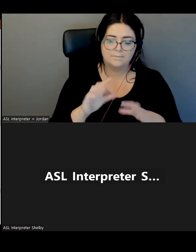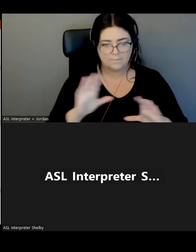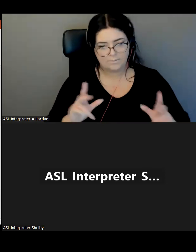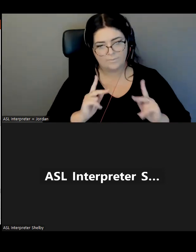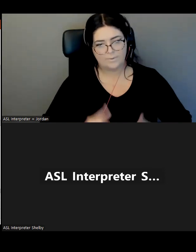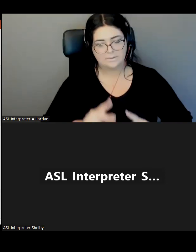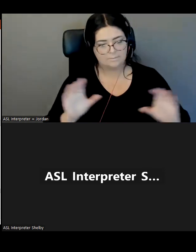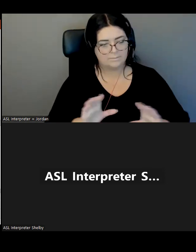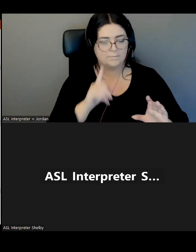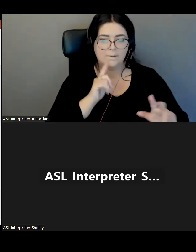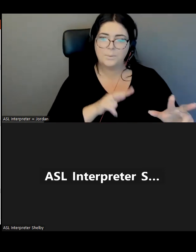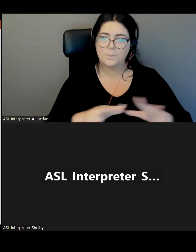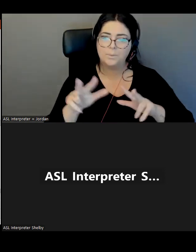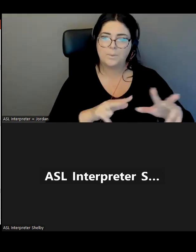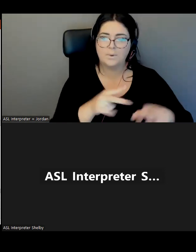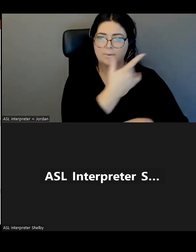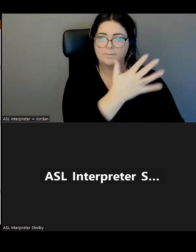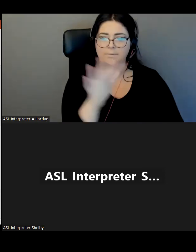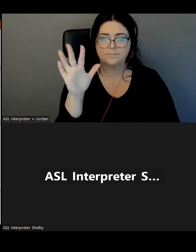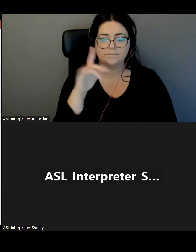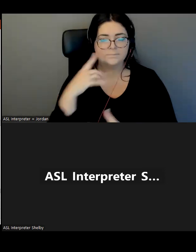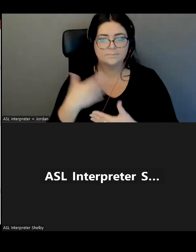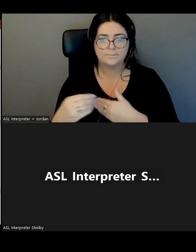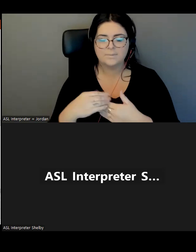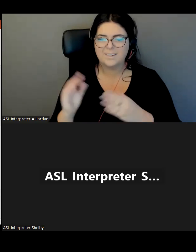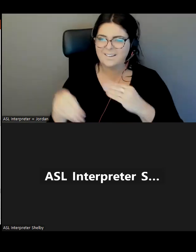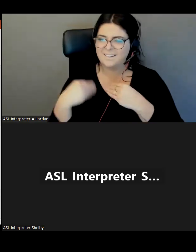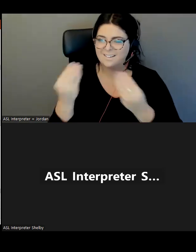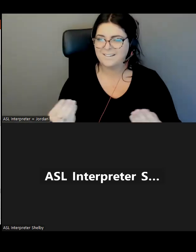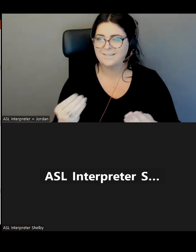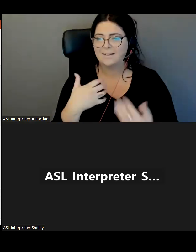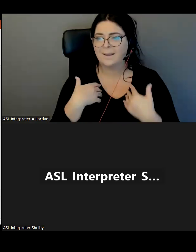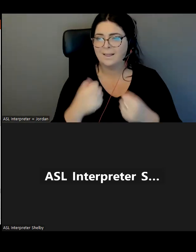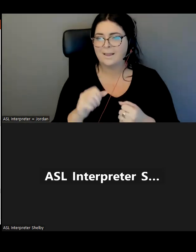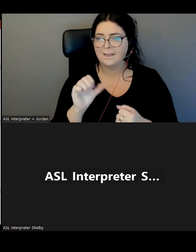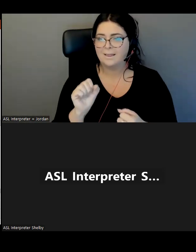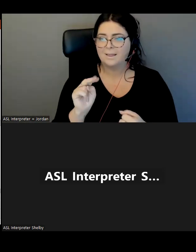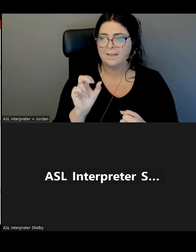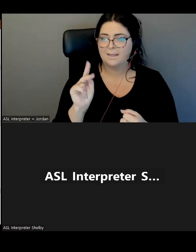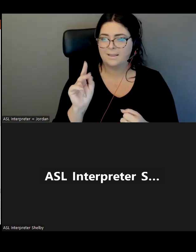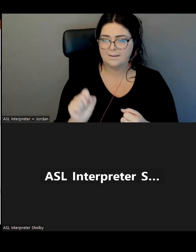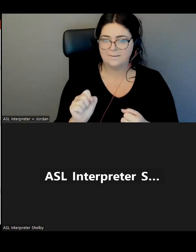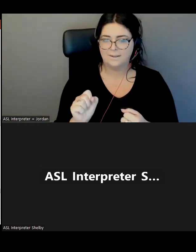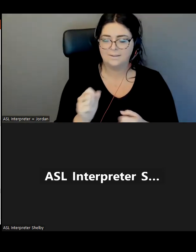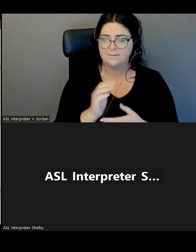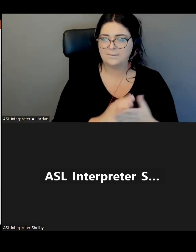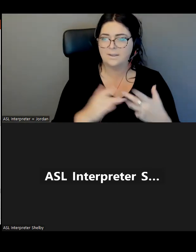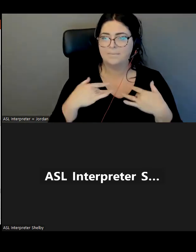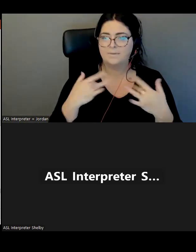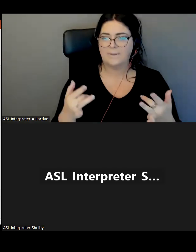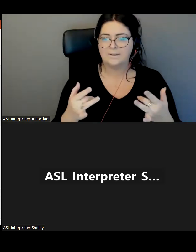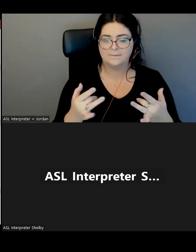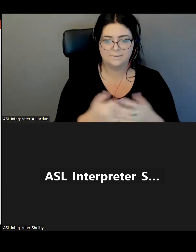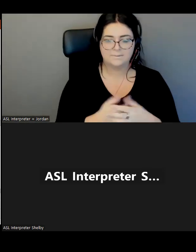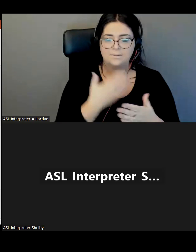as nature walks and outdoor activities, providing healthy snacks to some of those, some of those events as they're happening, and making some